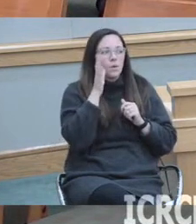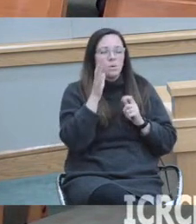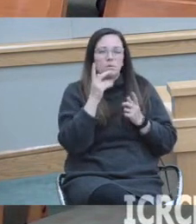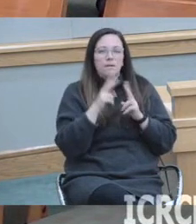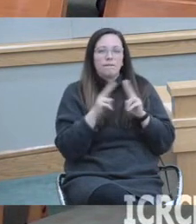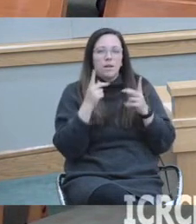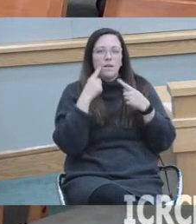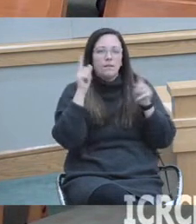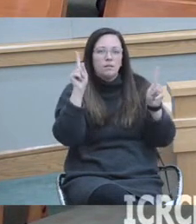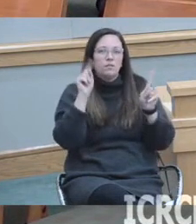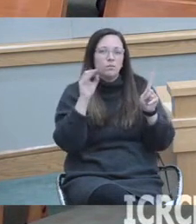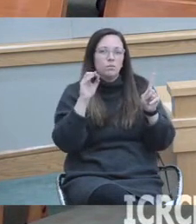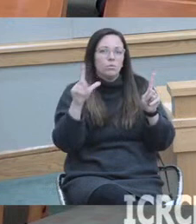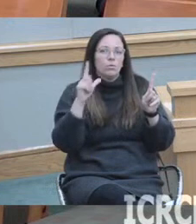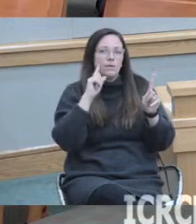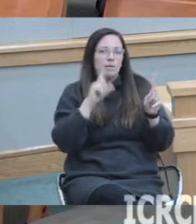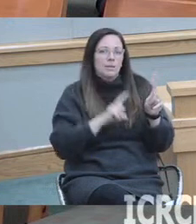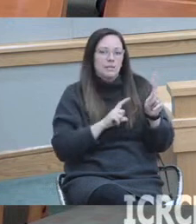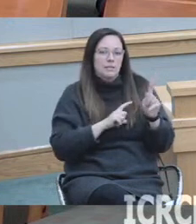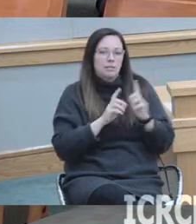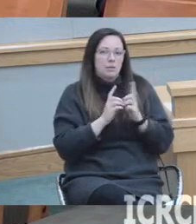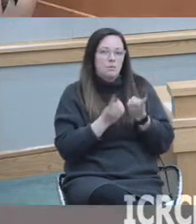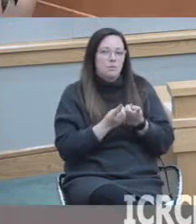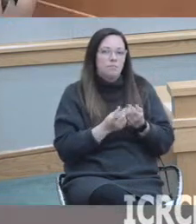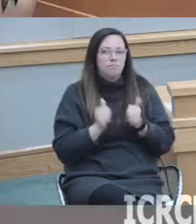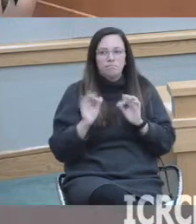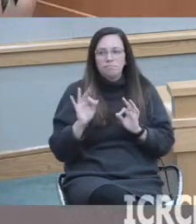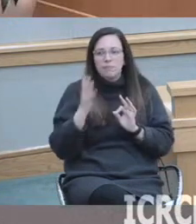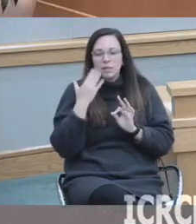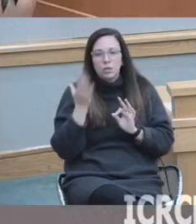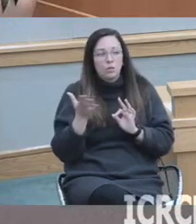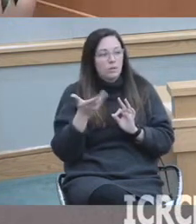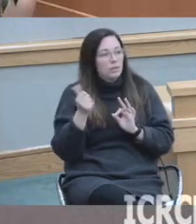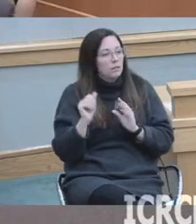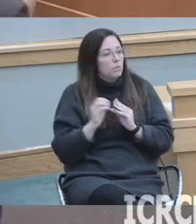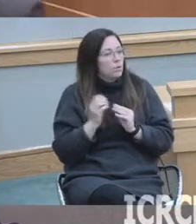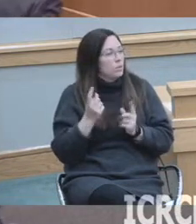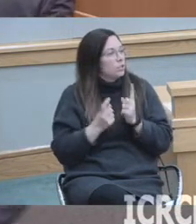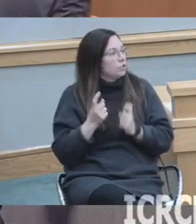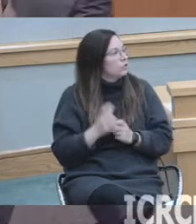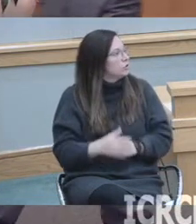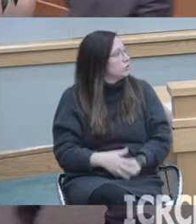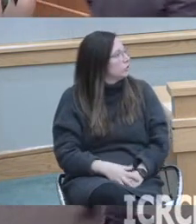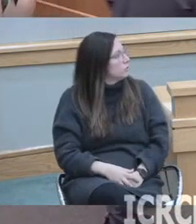for the police department. Thank you. Any other questions?